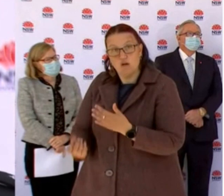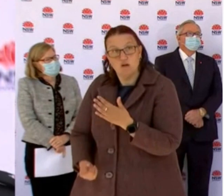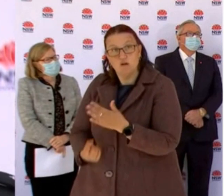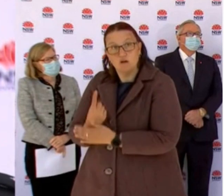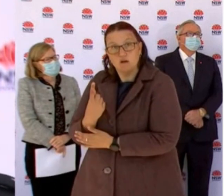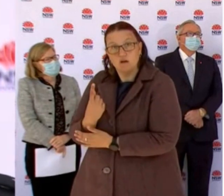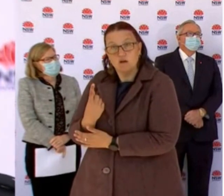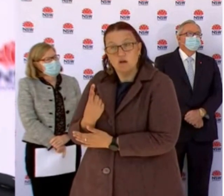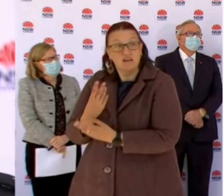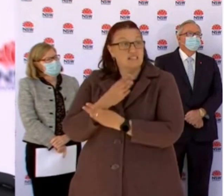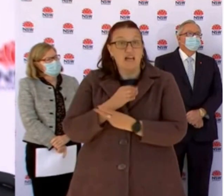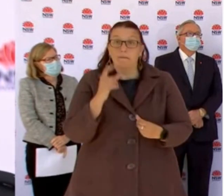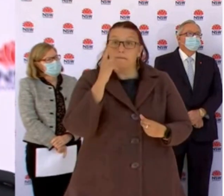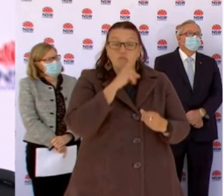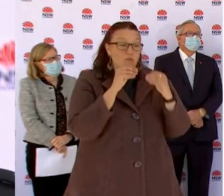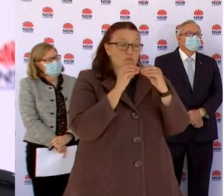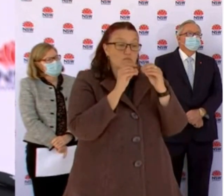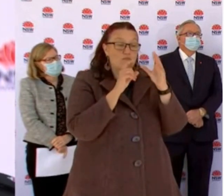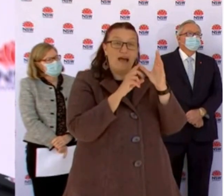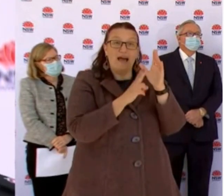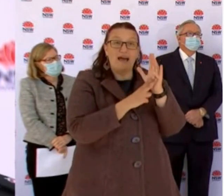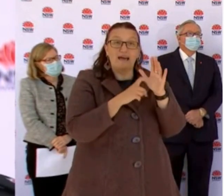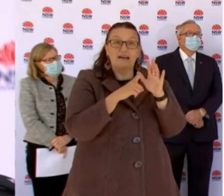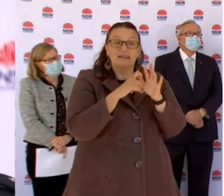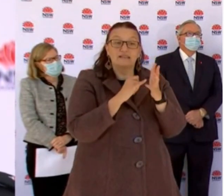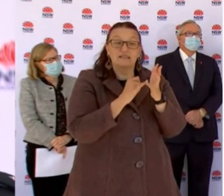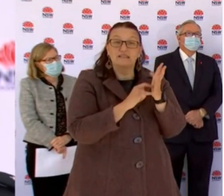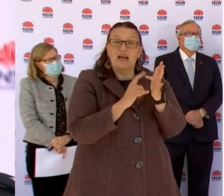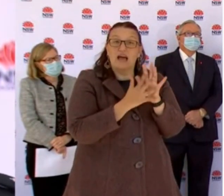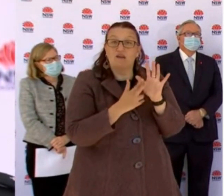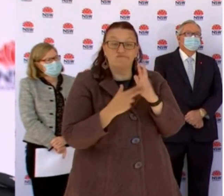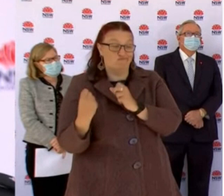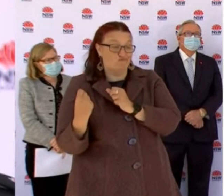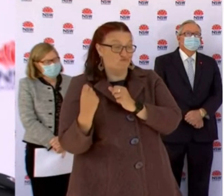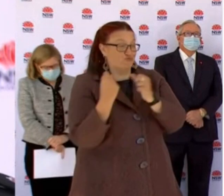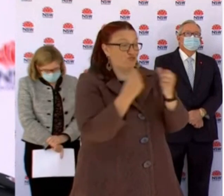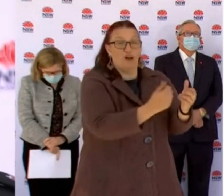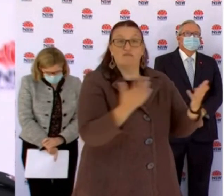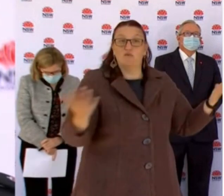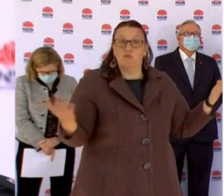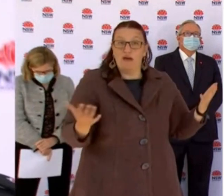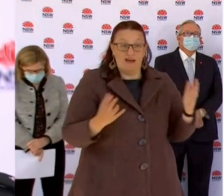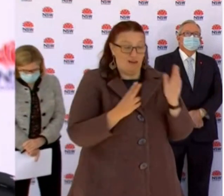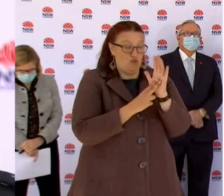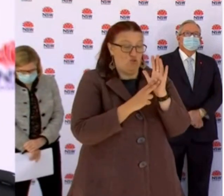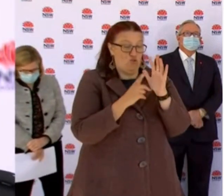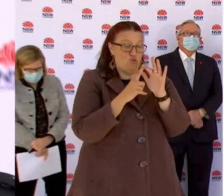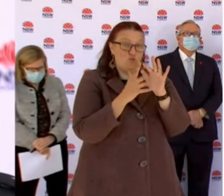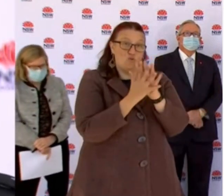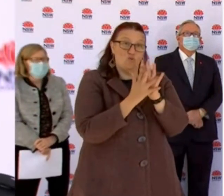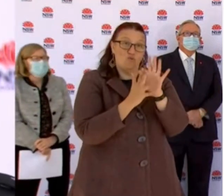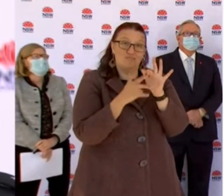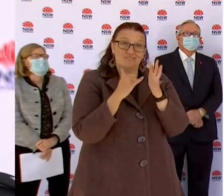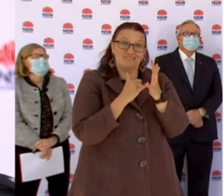these was where people travelled out of Bankstown yesterday to the Nunes area, which is in the Lithgow LGA,